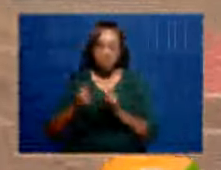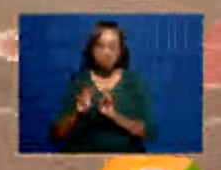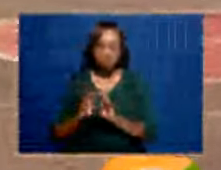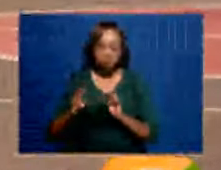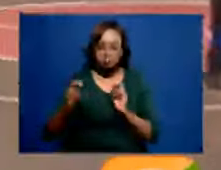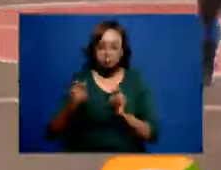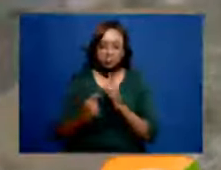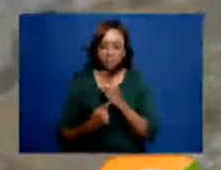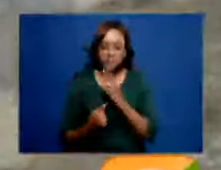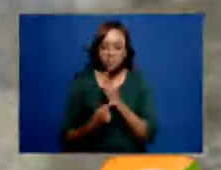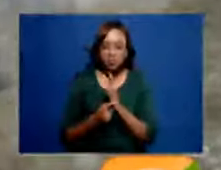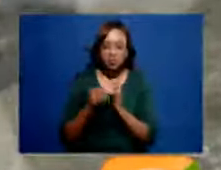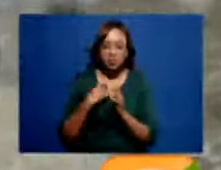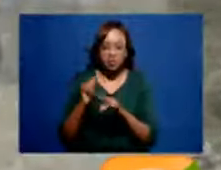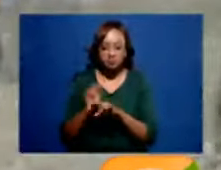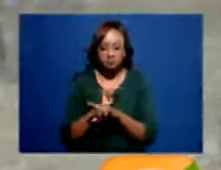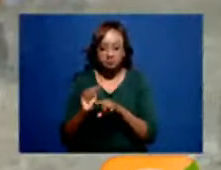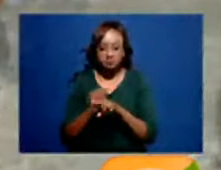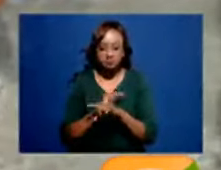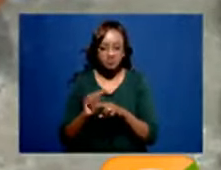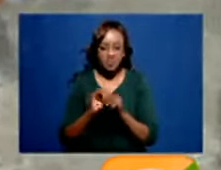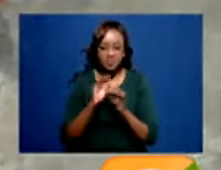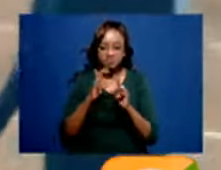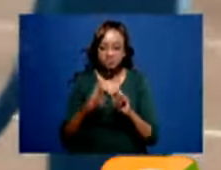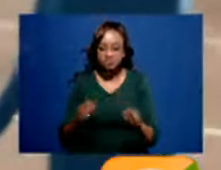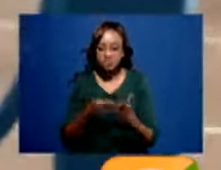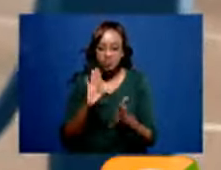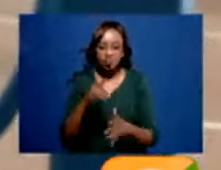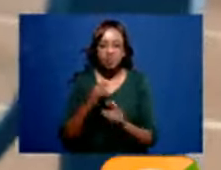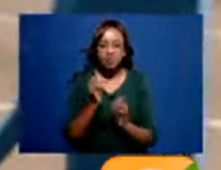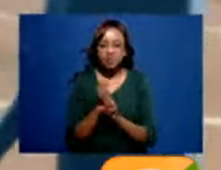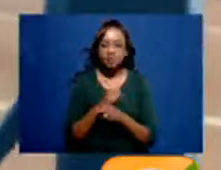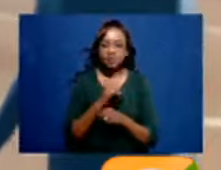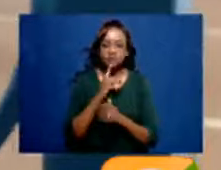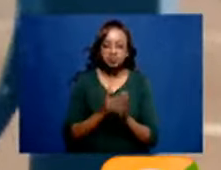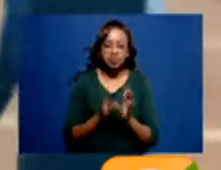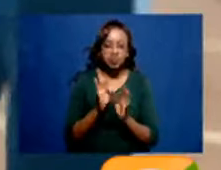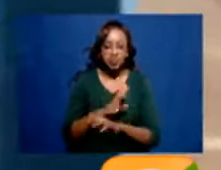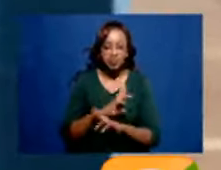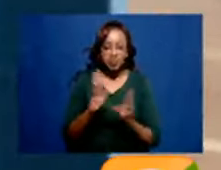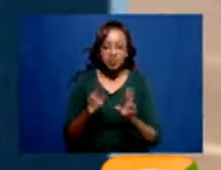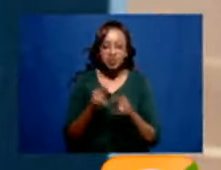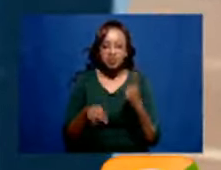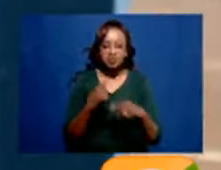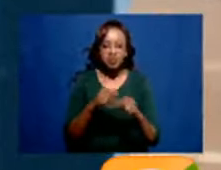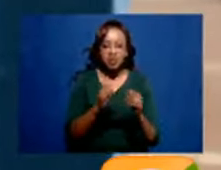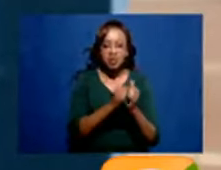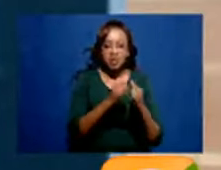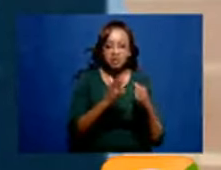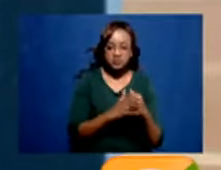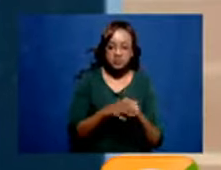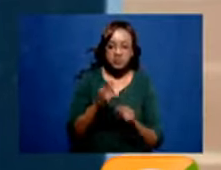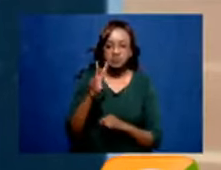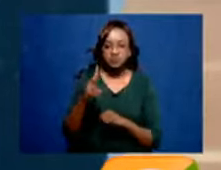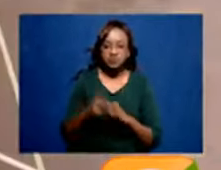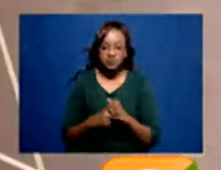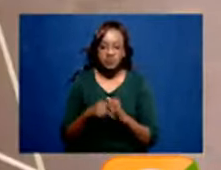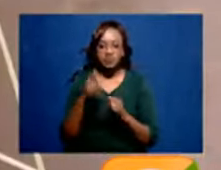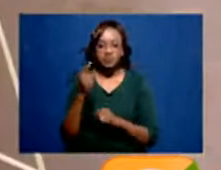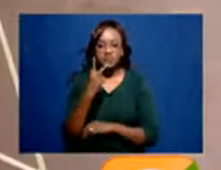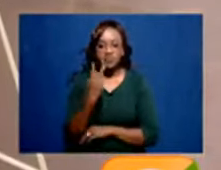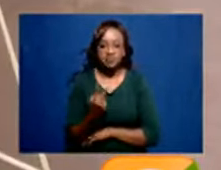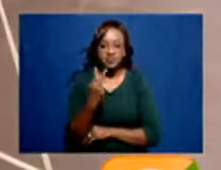squad further before the arrival of the head coach. The Afro Basketball Qualifiers will be held between the 19th and the 27th of